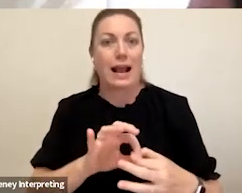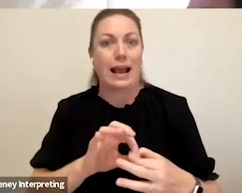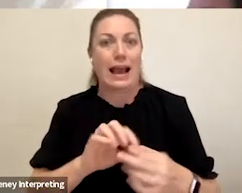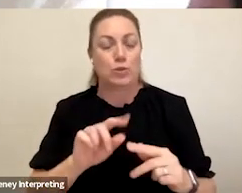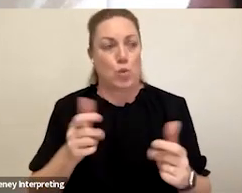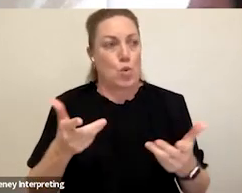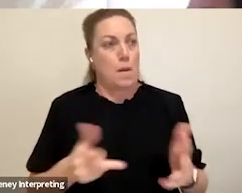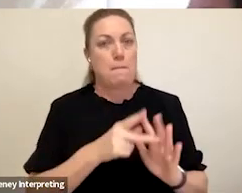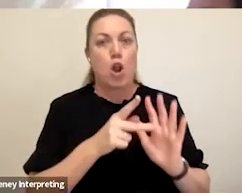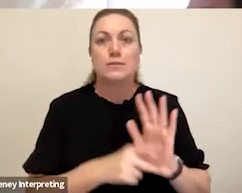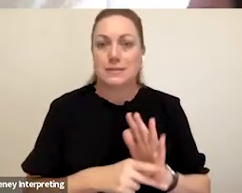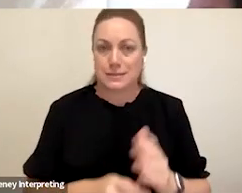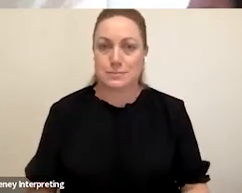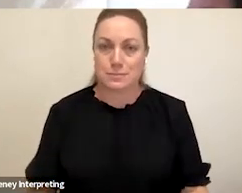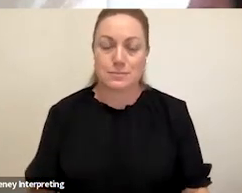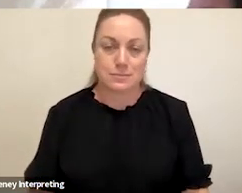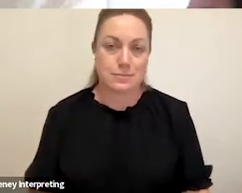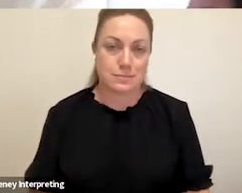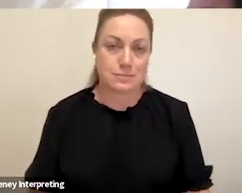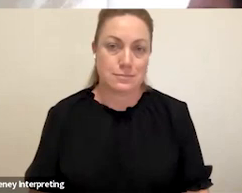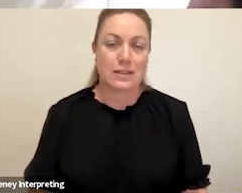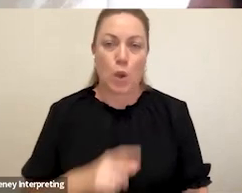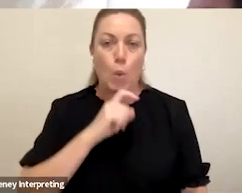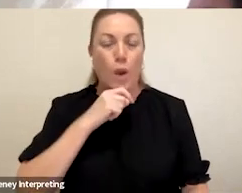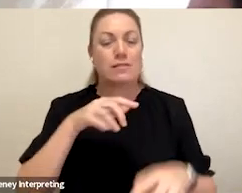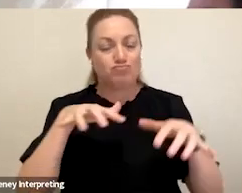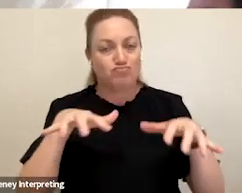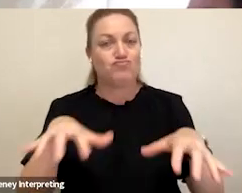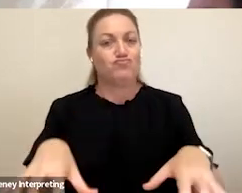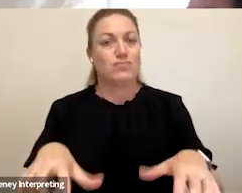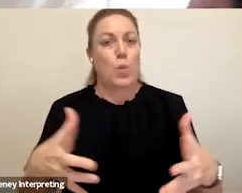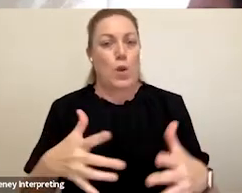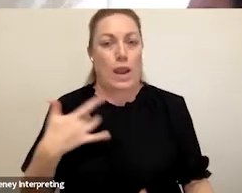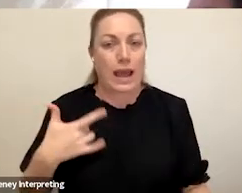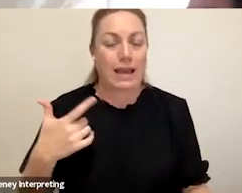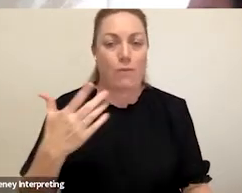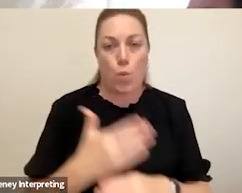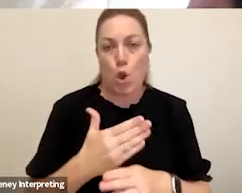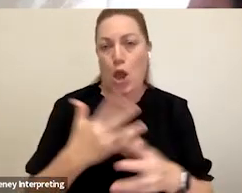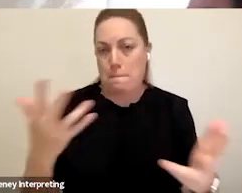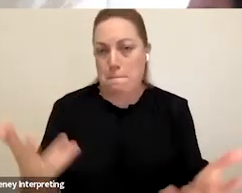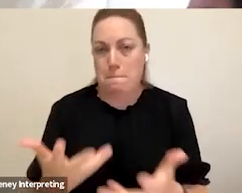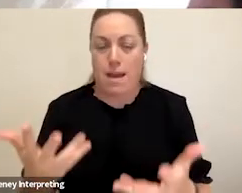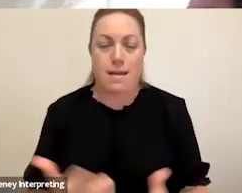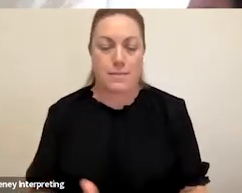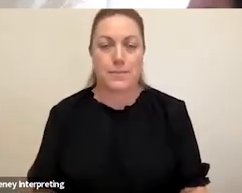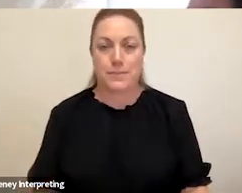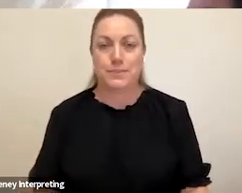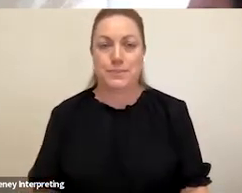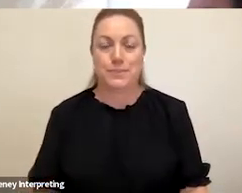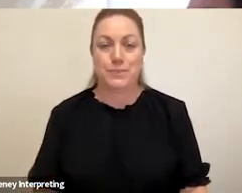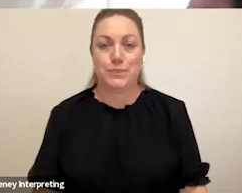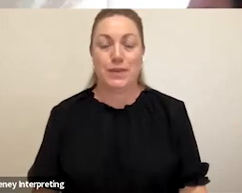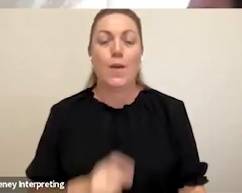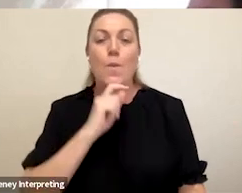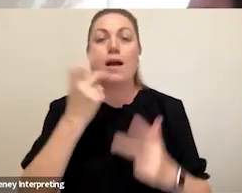existing policies, so that it will be embedded where you live, work, and play as well. So we'll look forward to sharing that and showcasing that, as